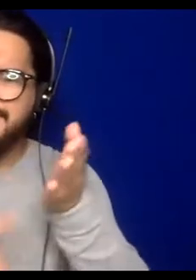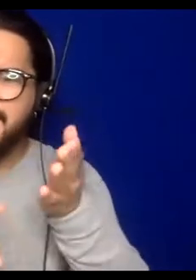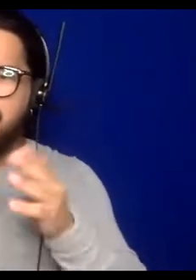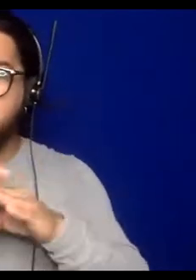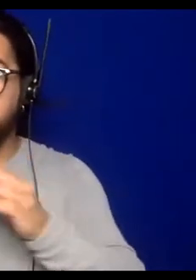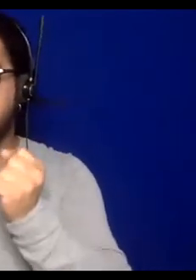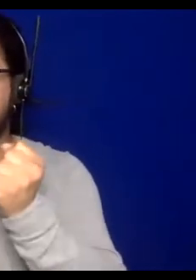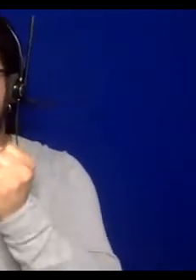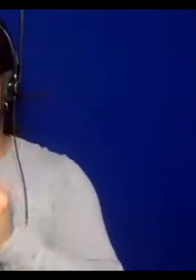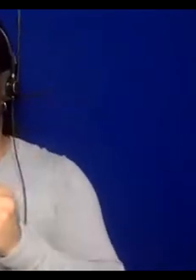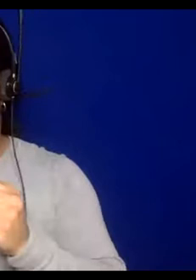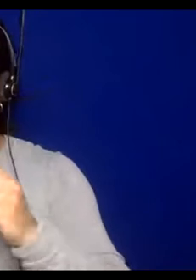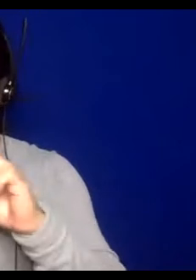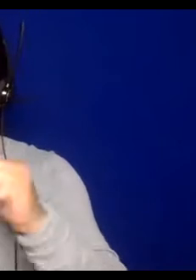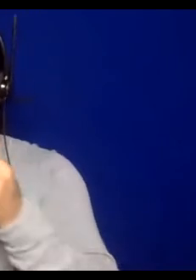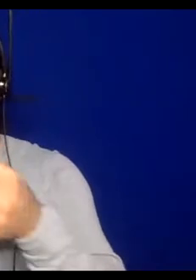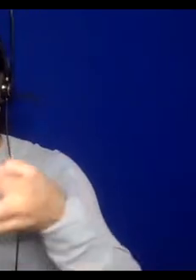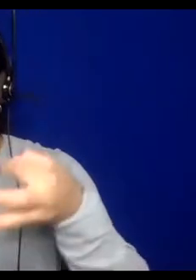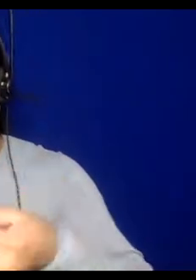technologies for social justice.